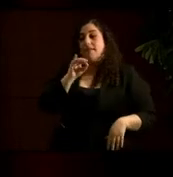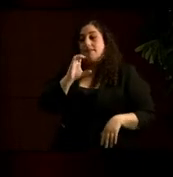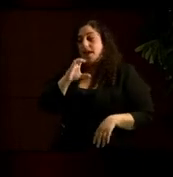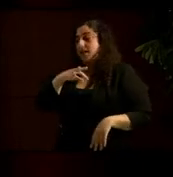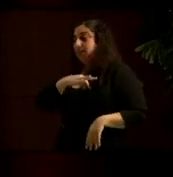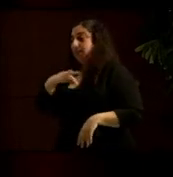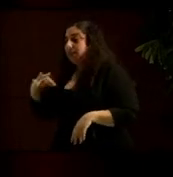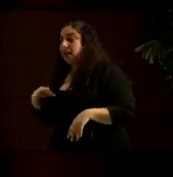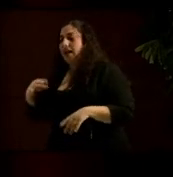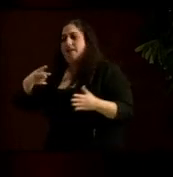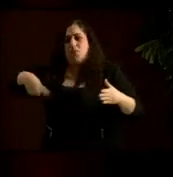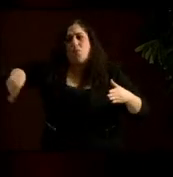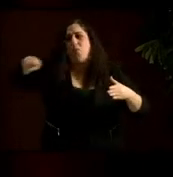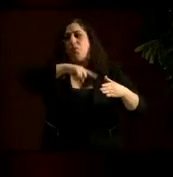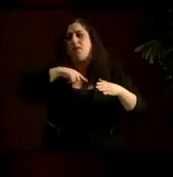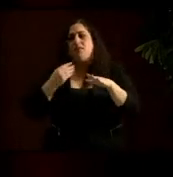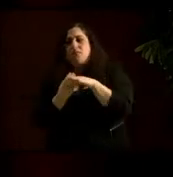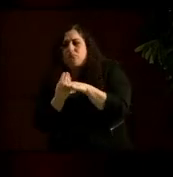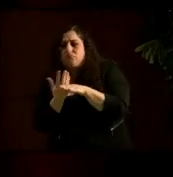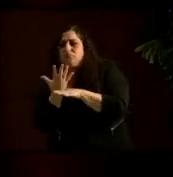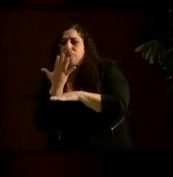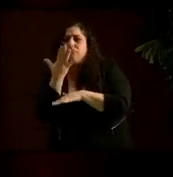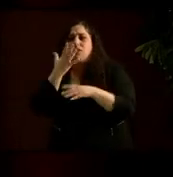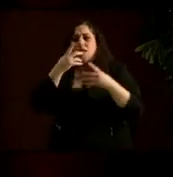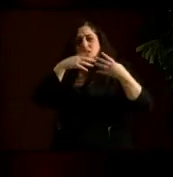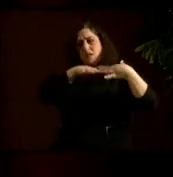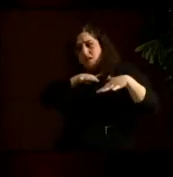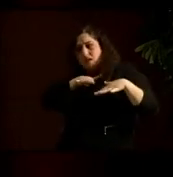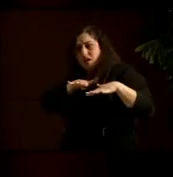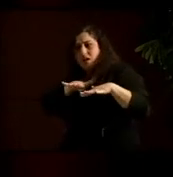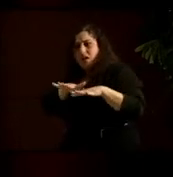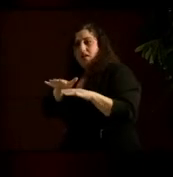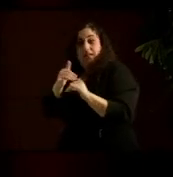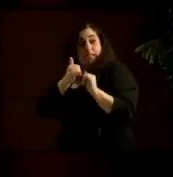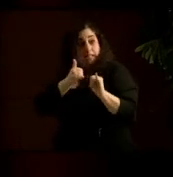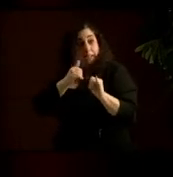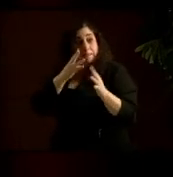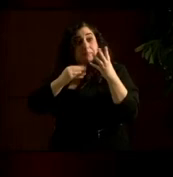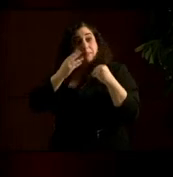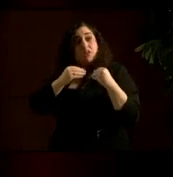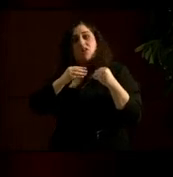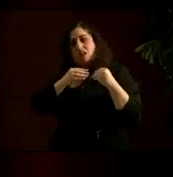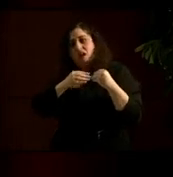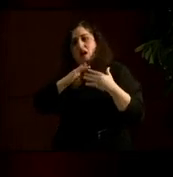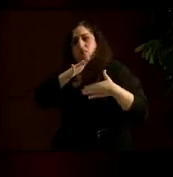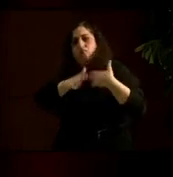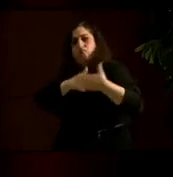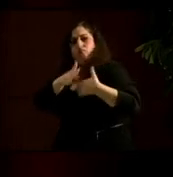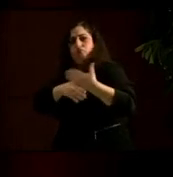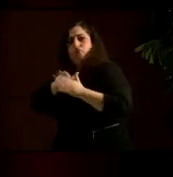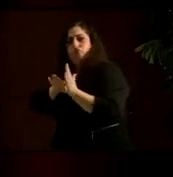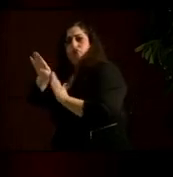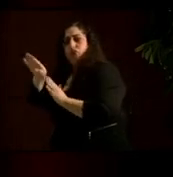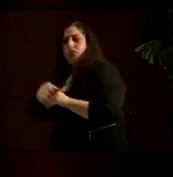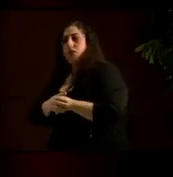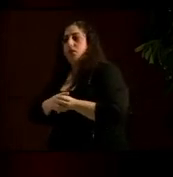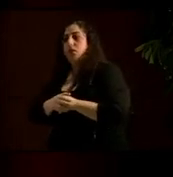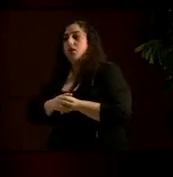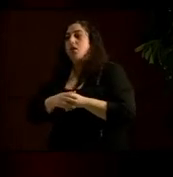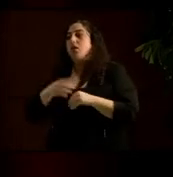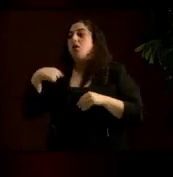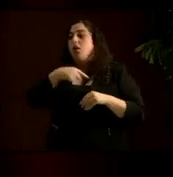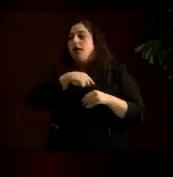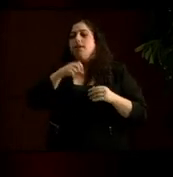have more experiences in common than we ever would have thought. I'm not referring to Zoom exhaustion, to social